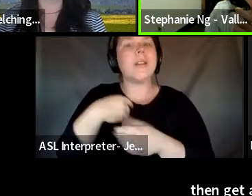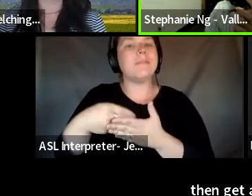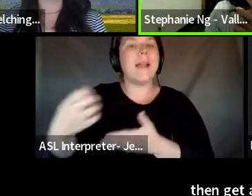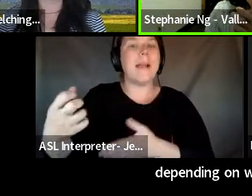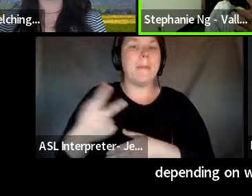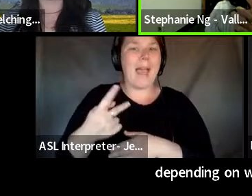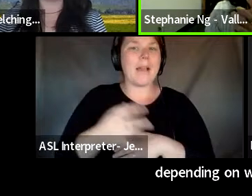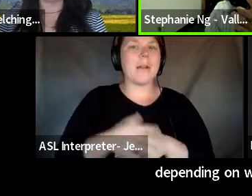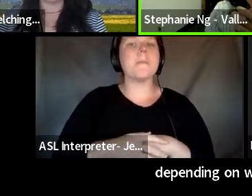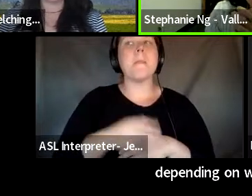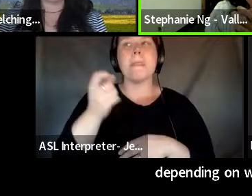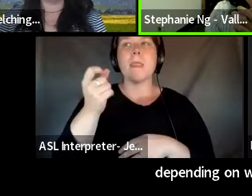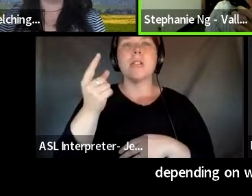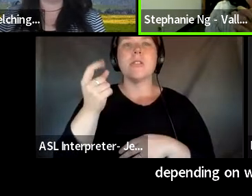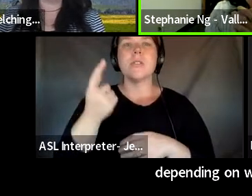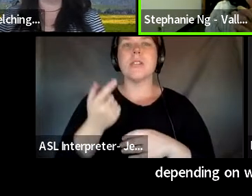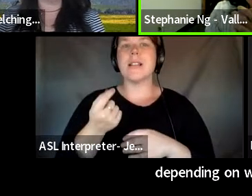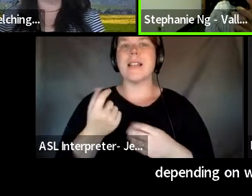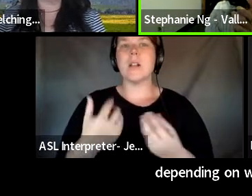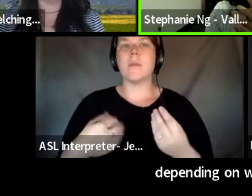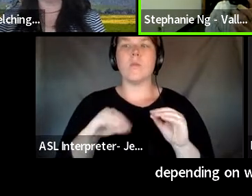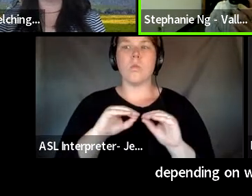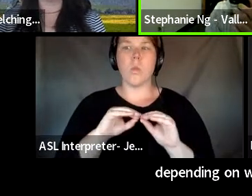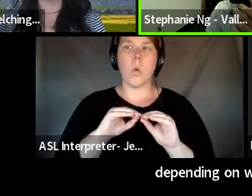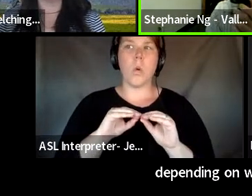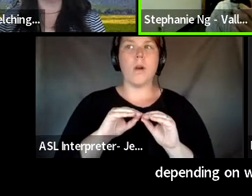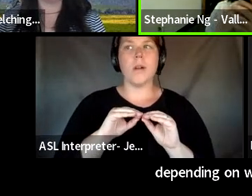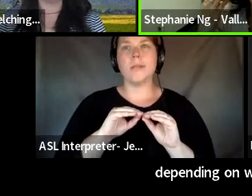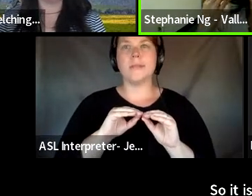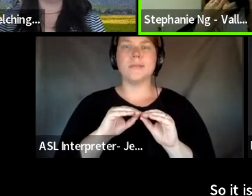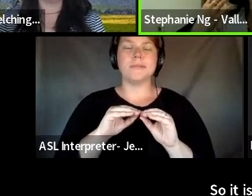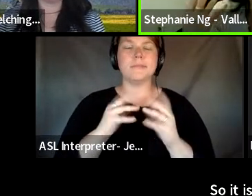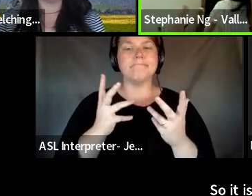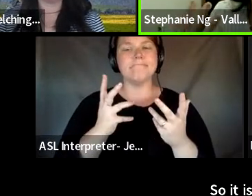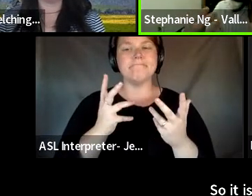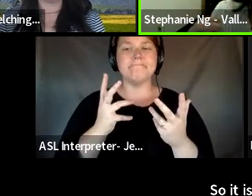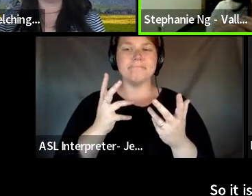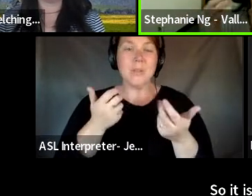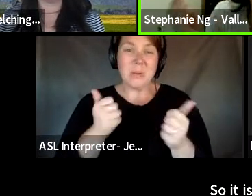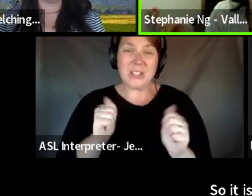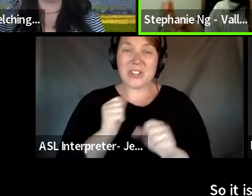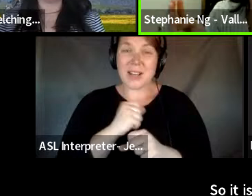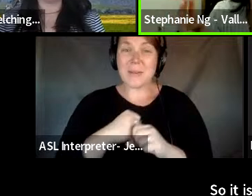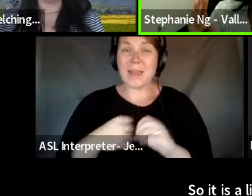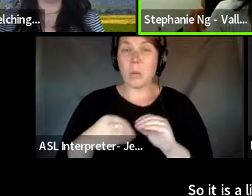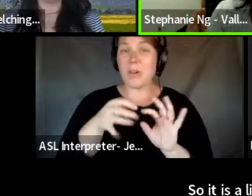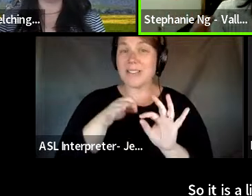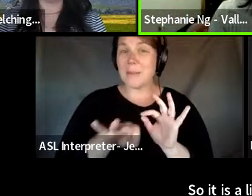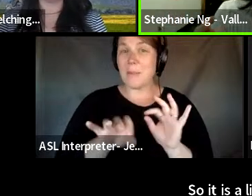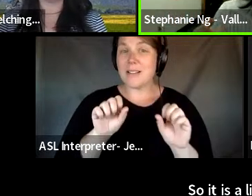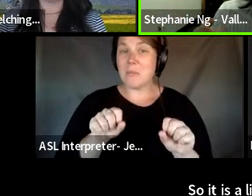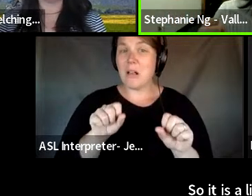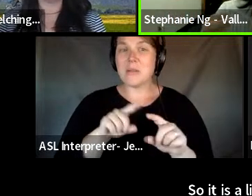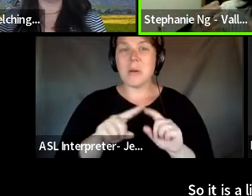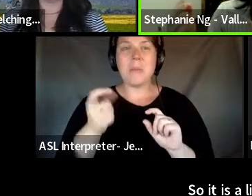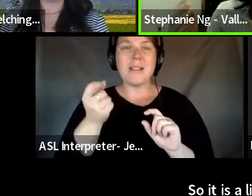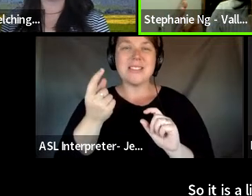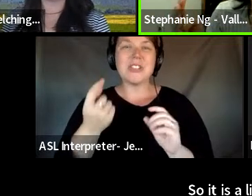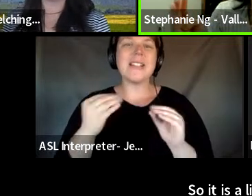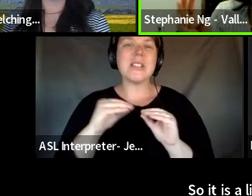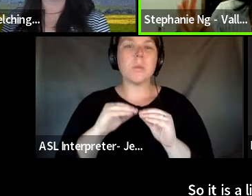So it is a little bit more, hopefully we've tried to make it as simple as possible, but as you can see, it just is a few more steps